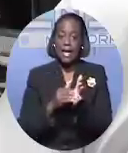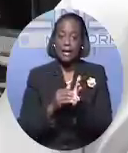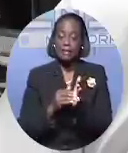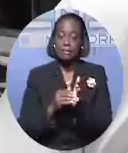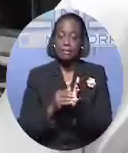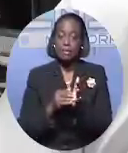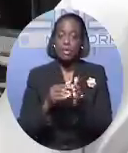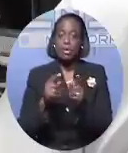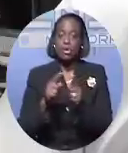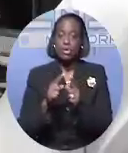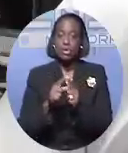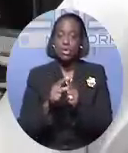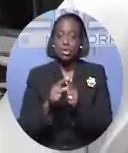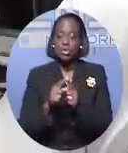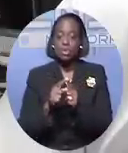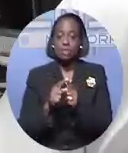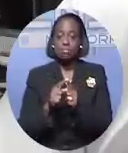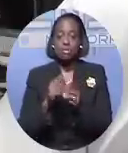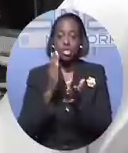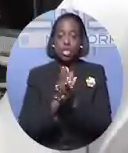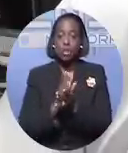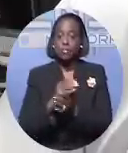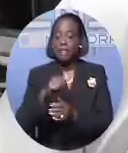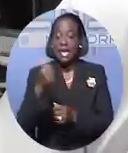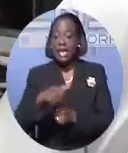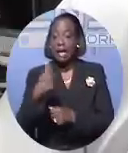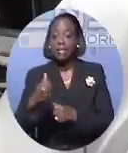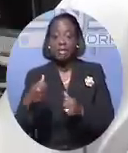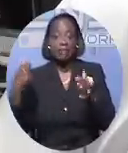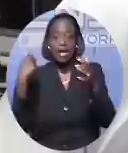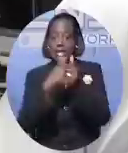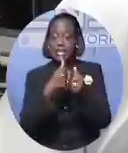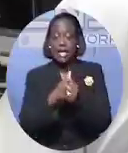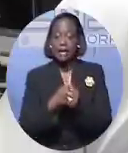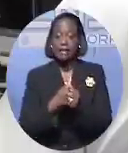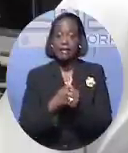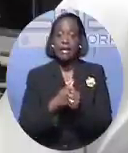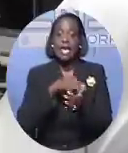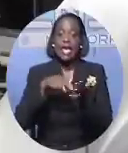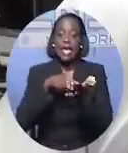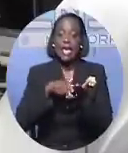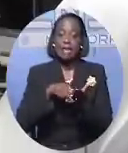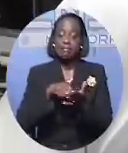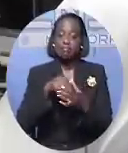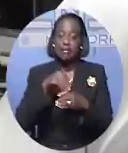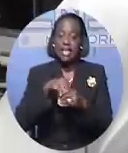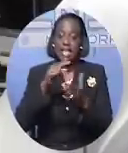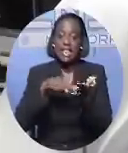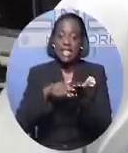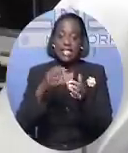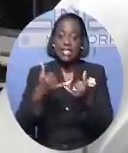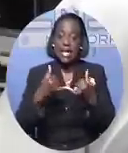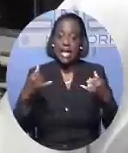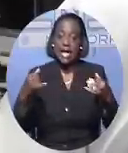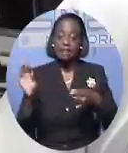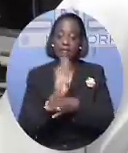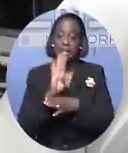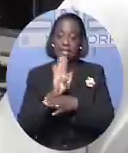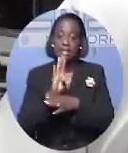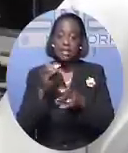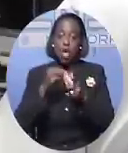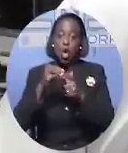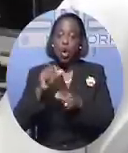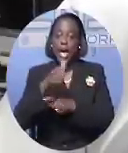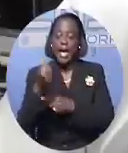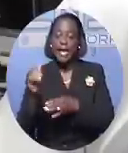To ward off any possible attack. In this line of business and in any business